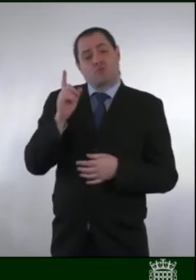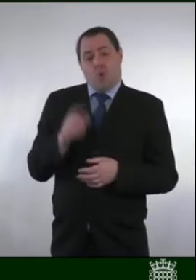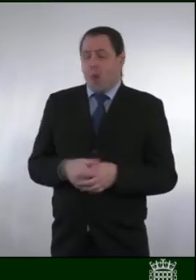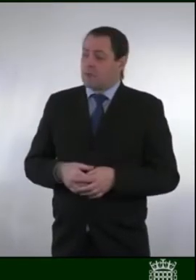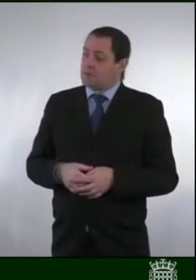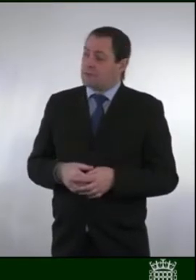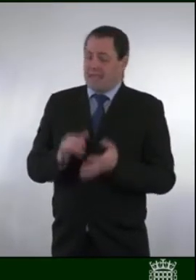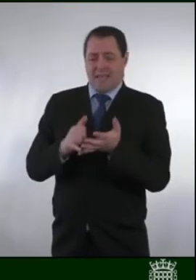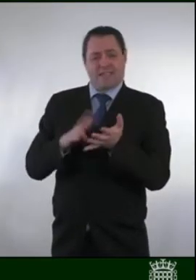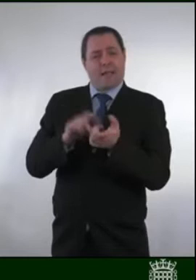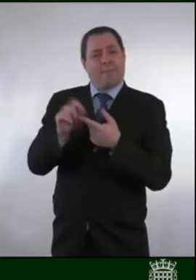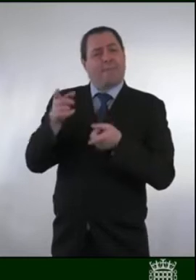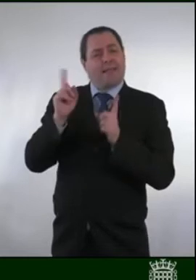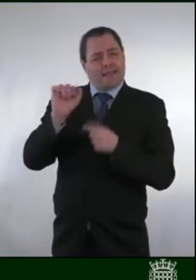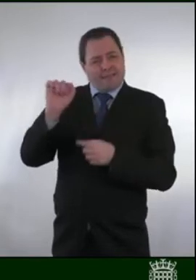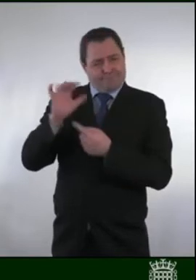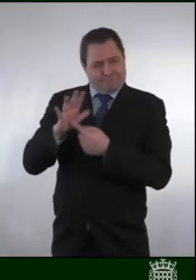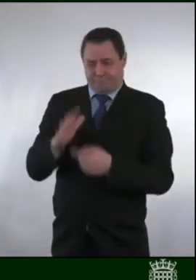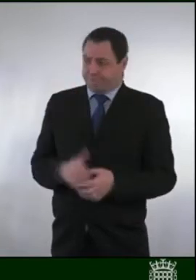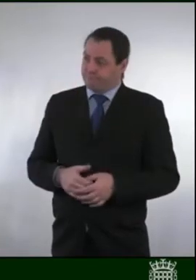of the SNP, Ian Blackford. Ian Blackford.